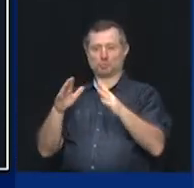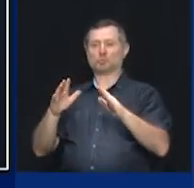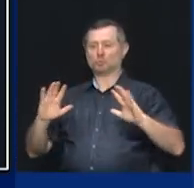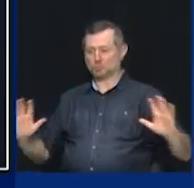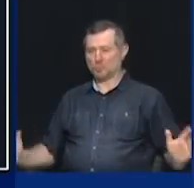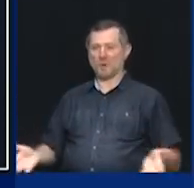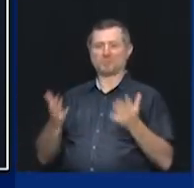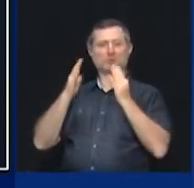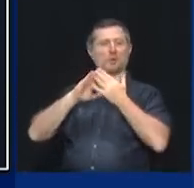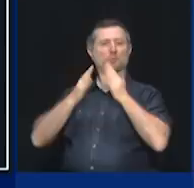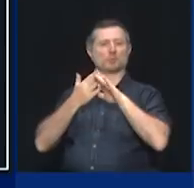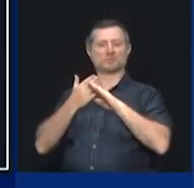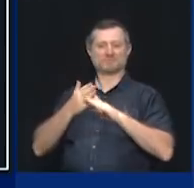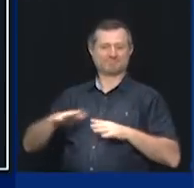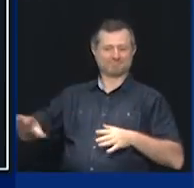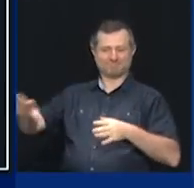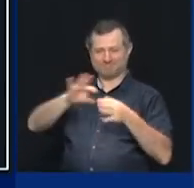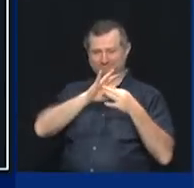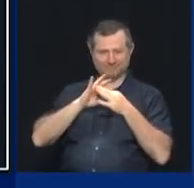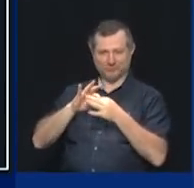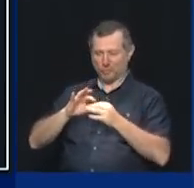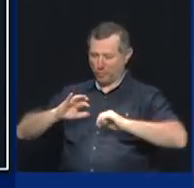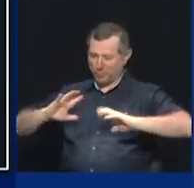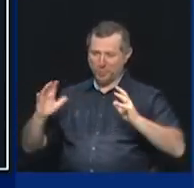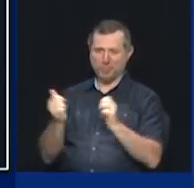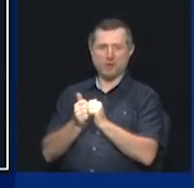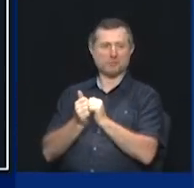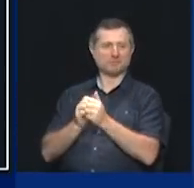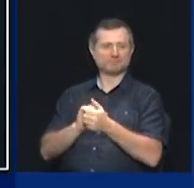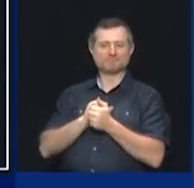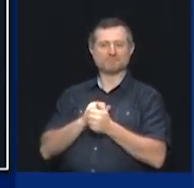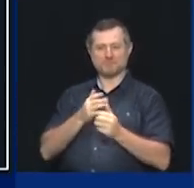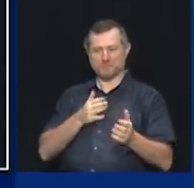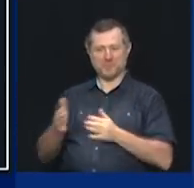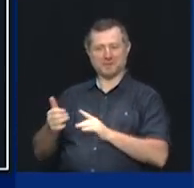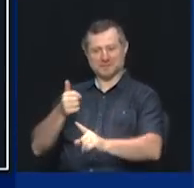by community, putting together that plan for that community.